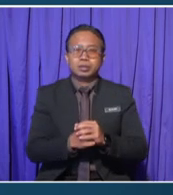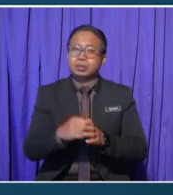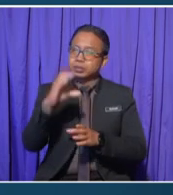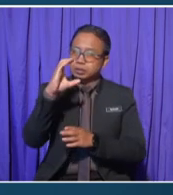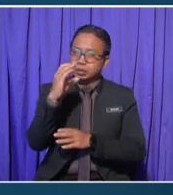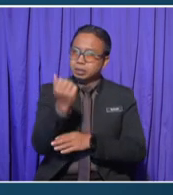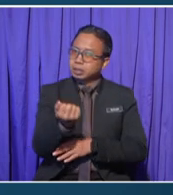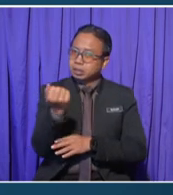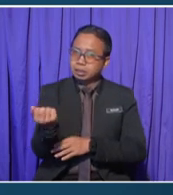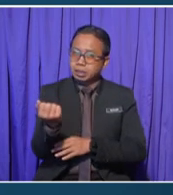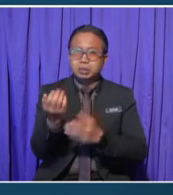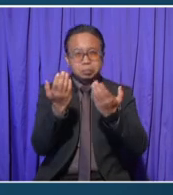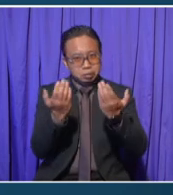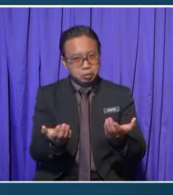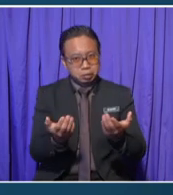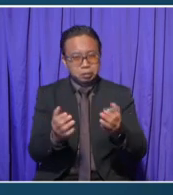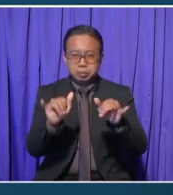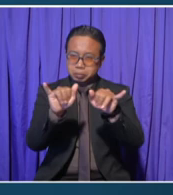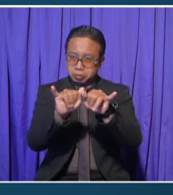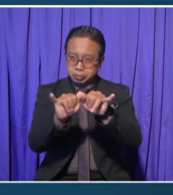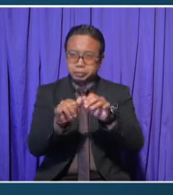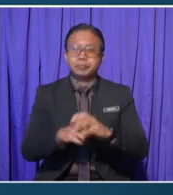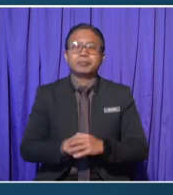Or C. Weighing scale.